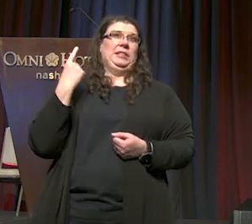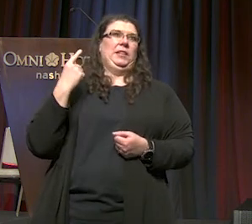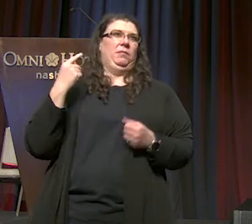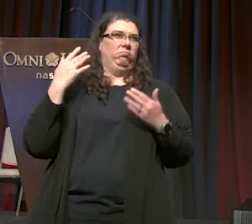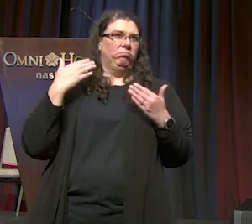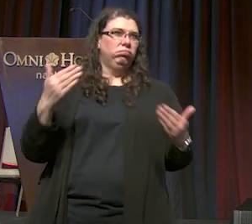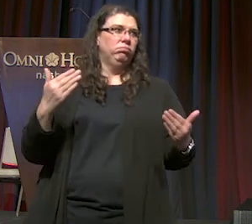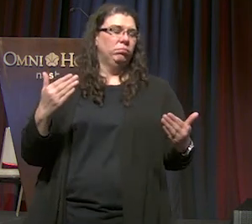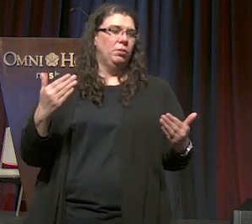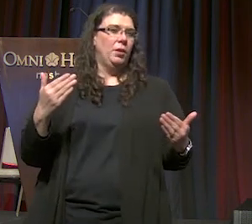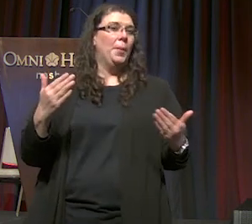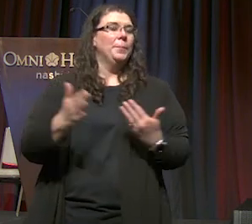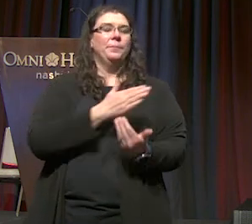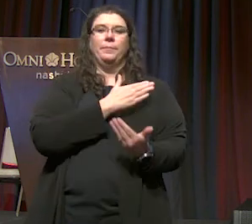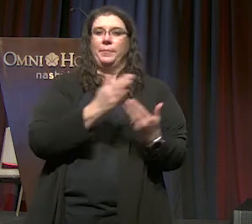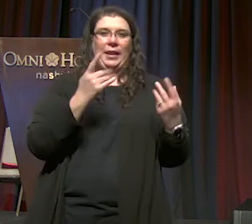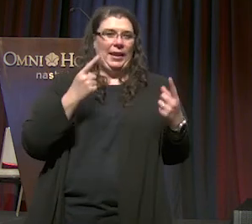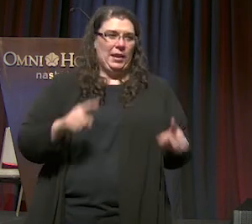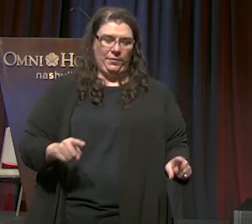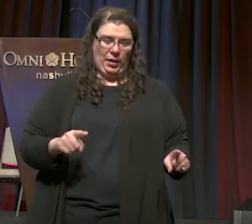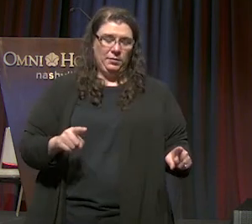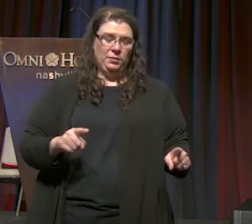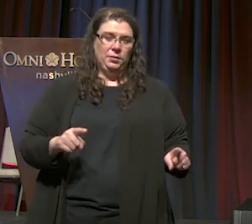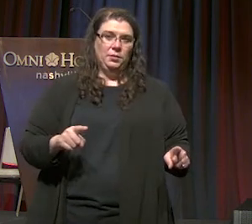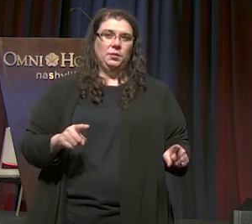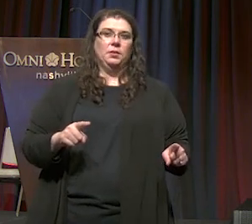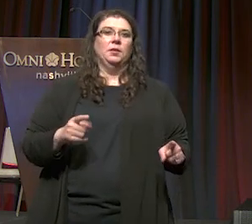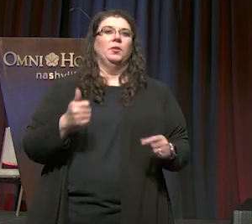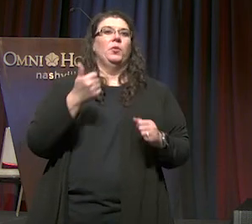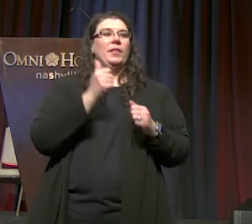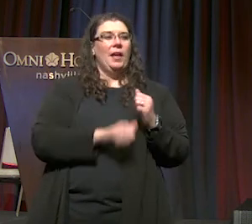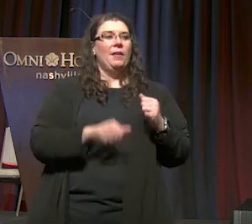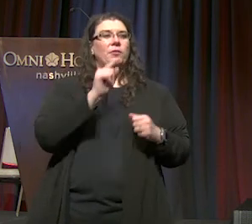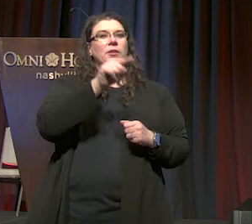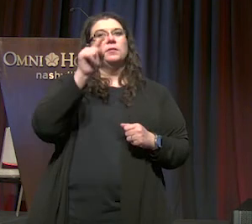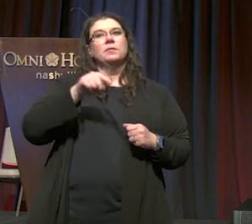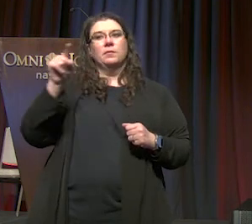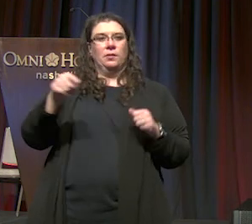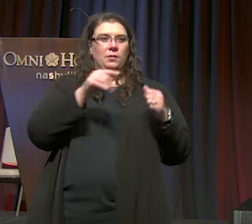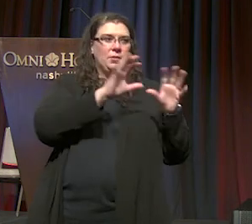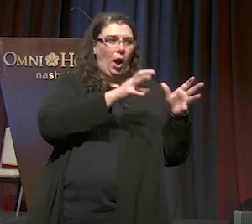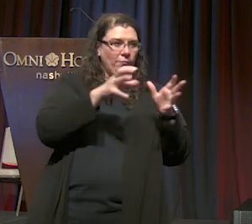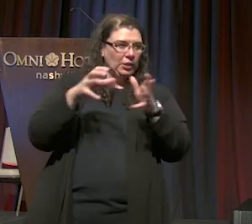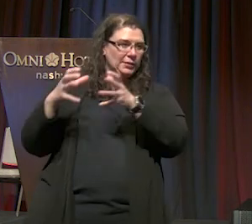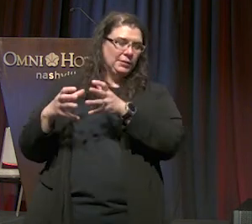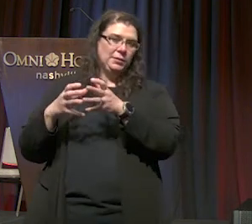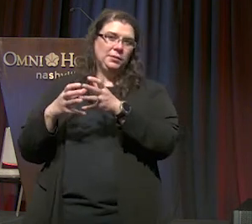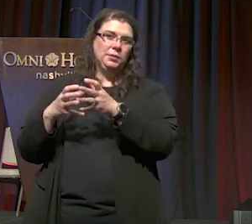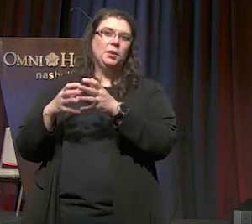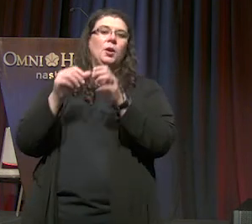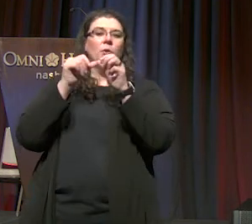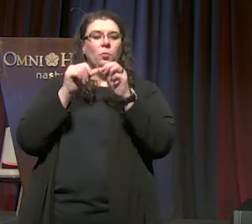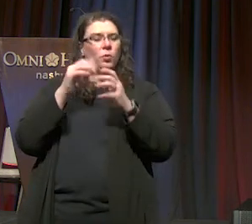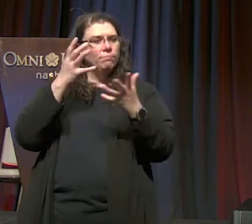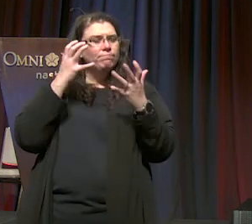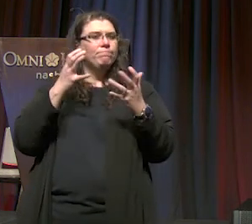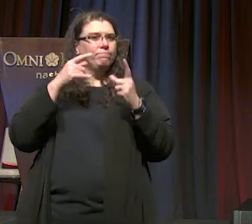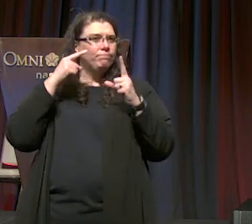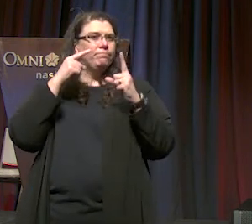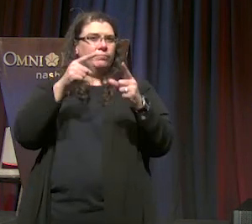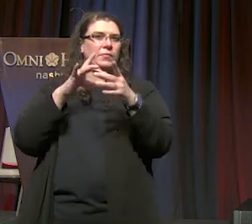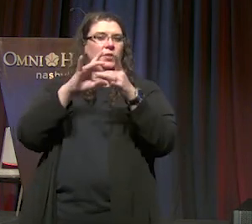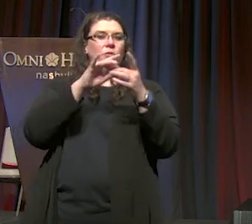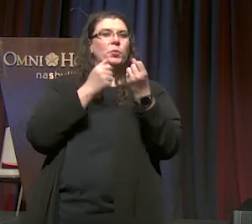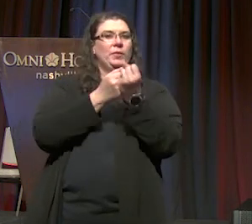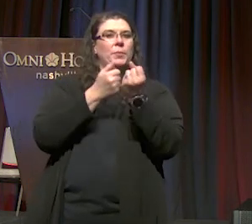And in any event, the Philippine Central Conference will seek to sustain ourselves and